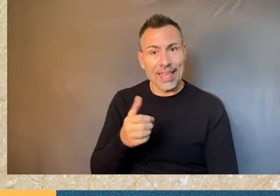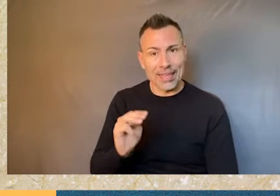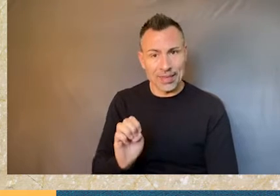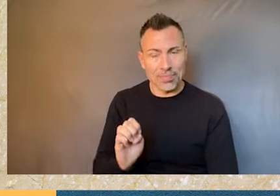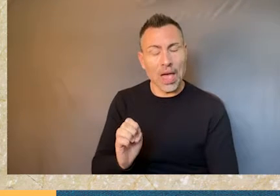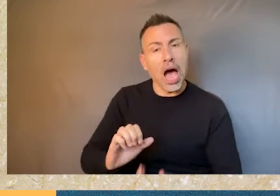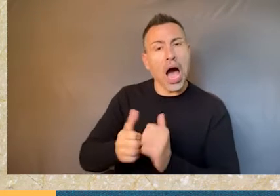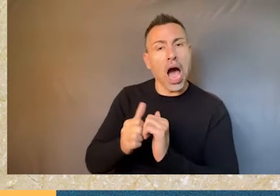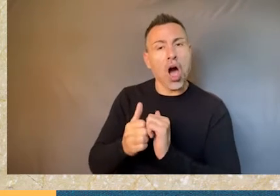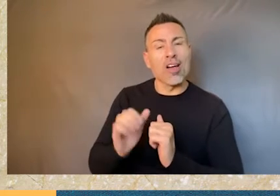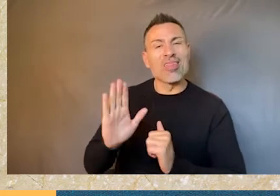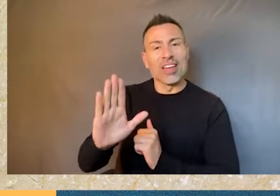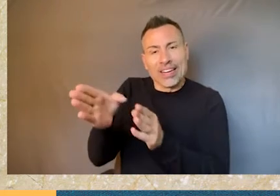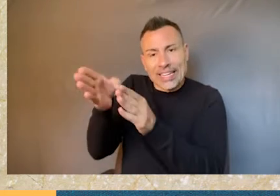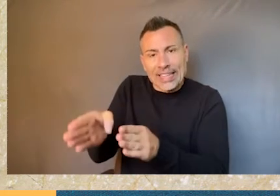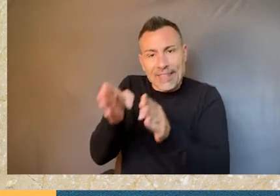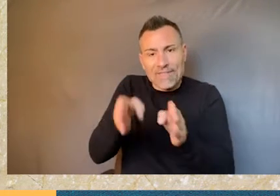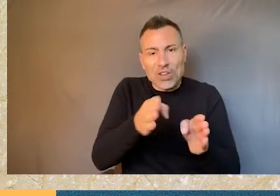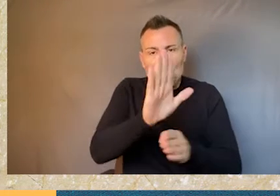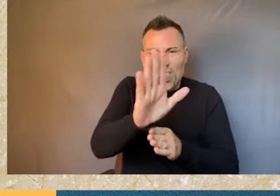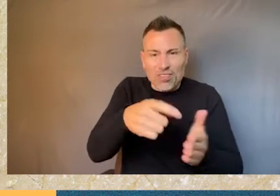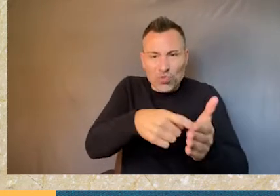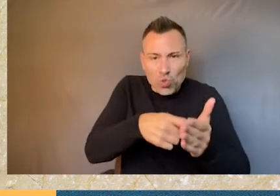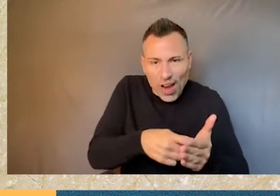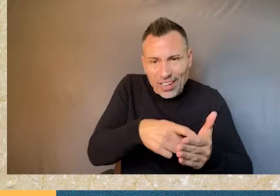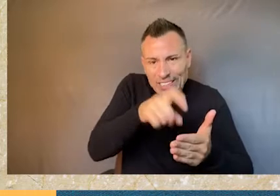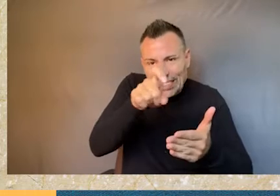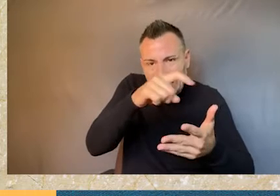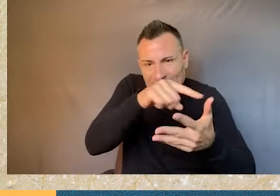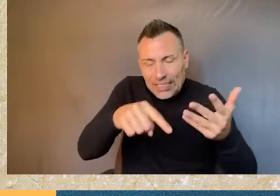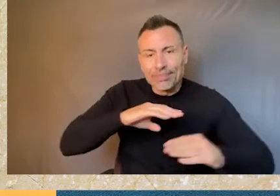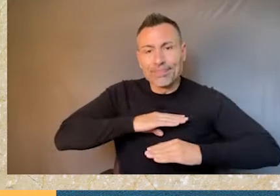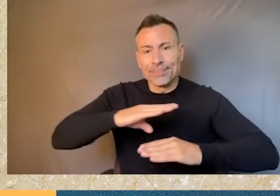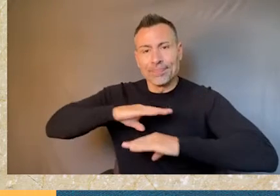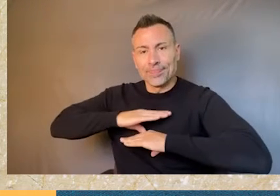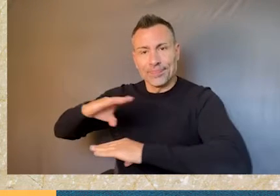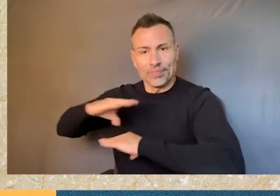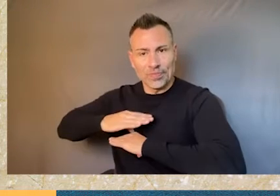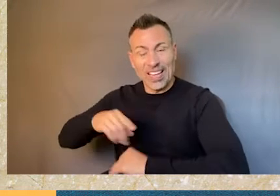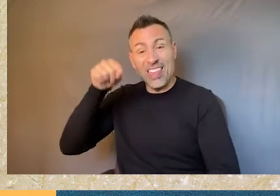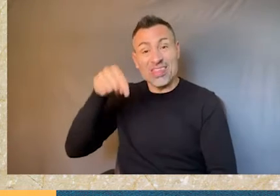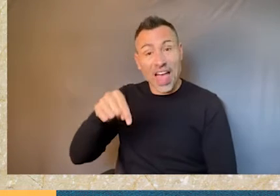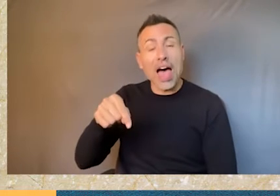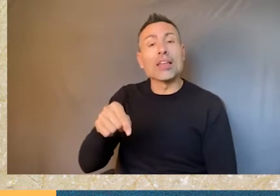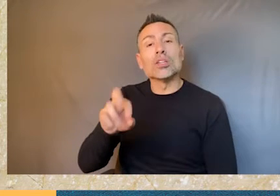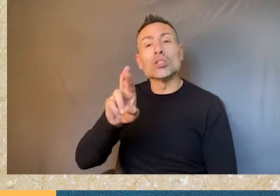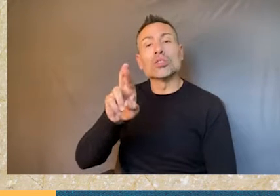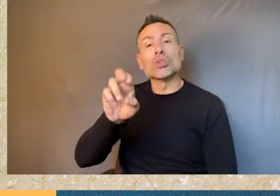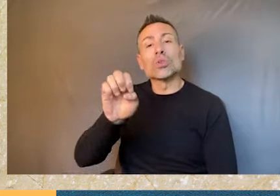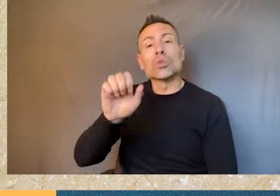getting their individual needs met. And this is what we call requesting a reasonable accommodation,